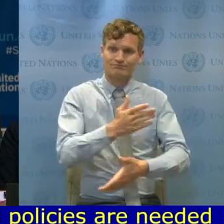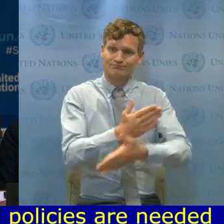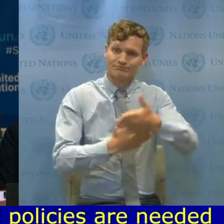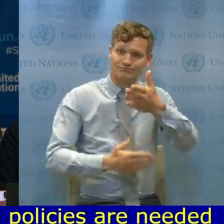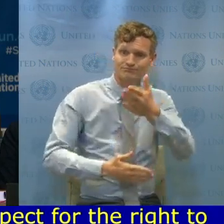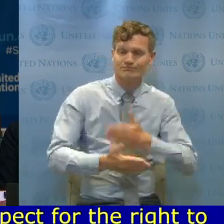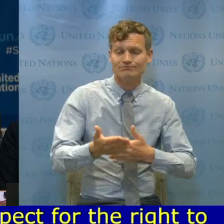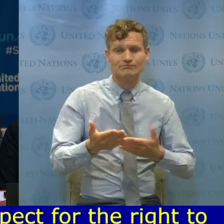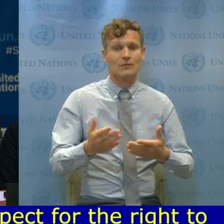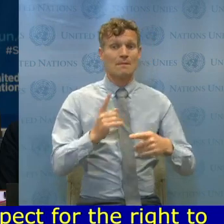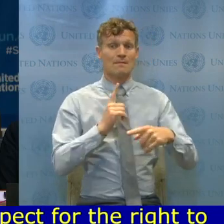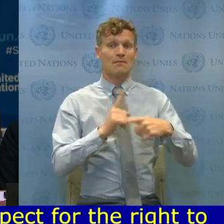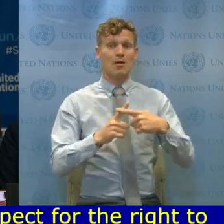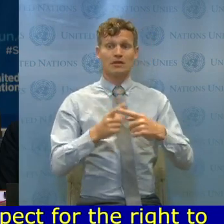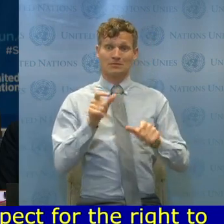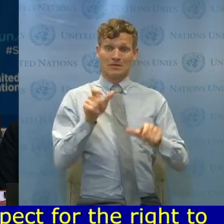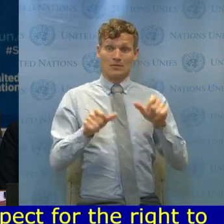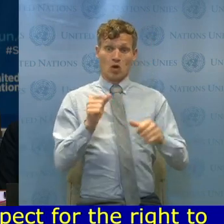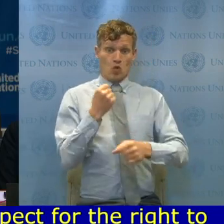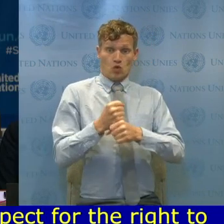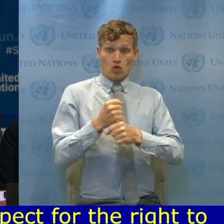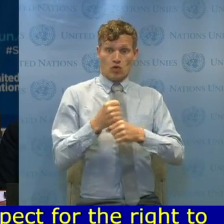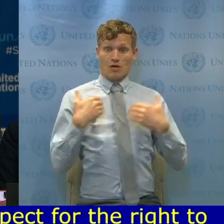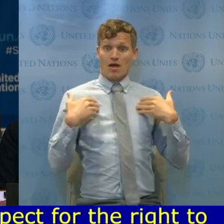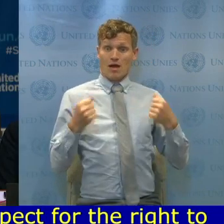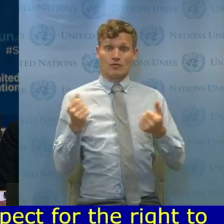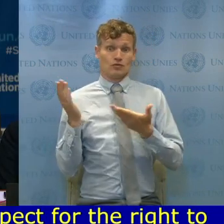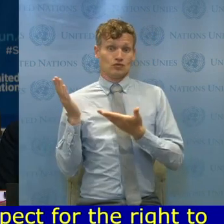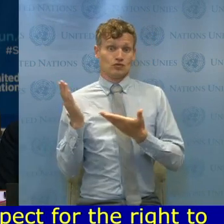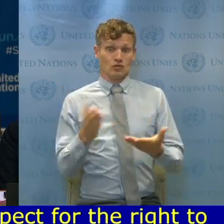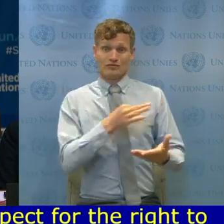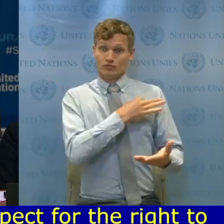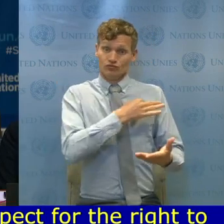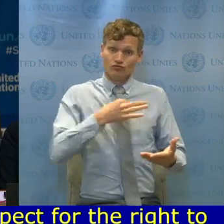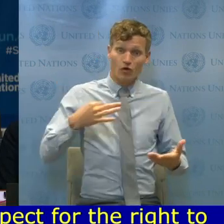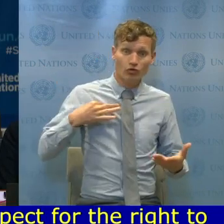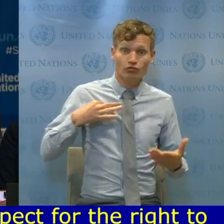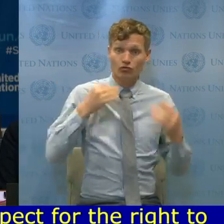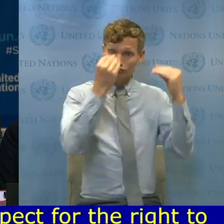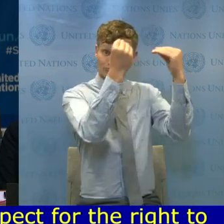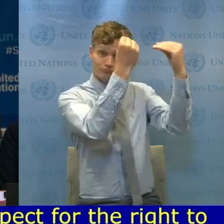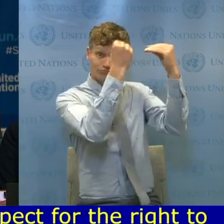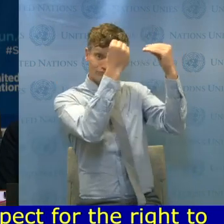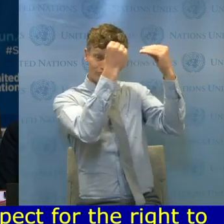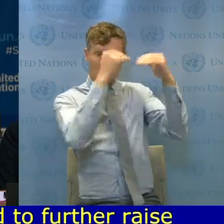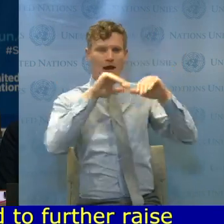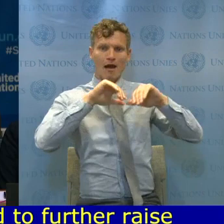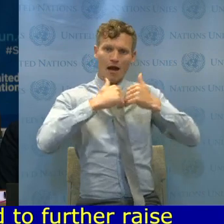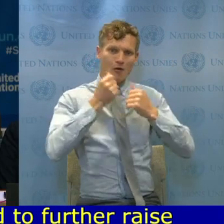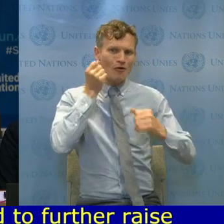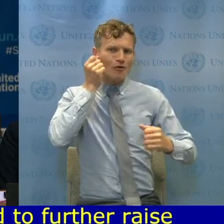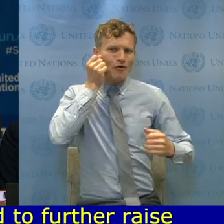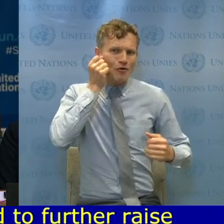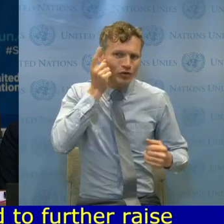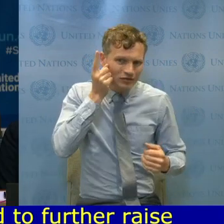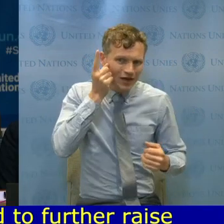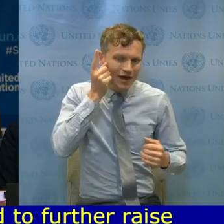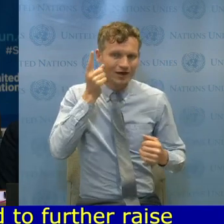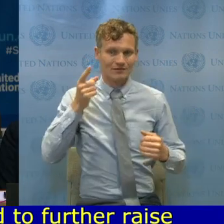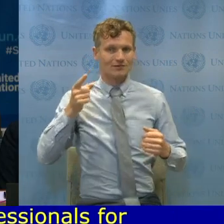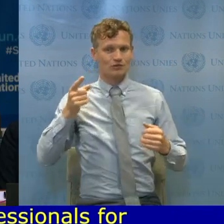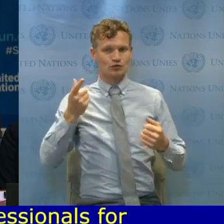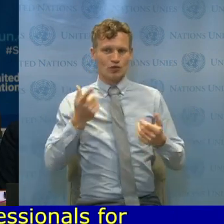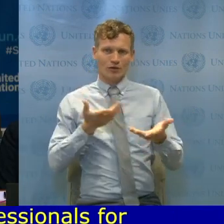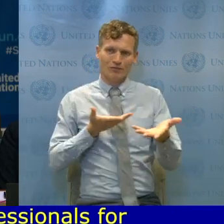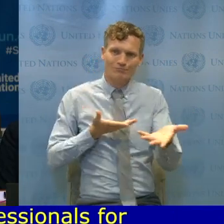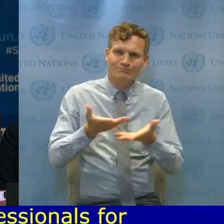or disability-inclusive health services and facilities, and to empower persons with disabilities themselves